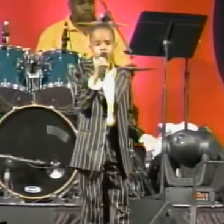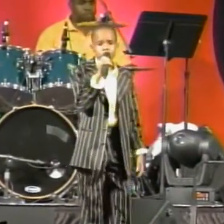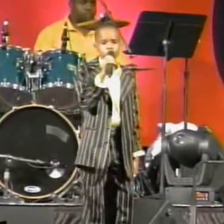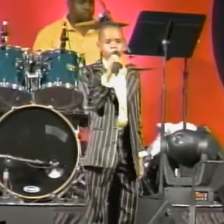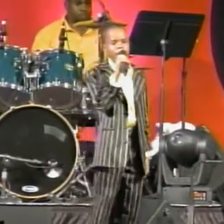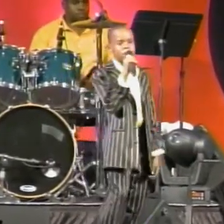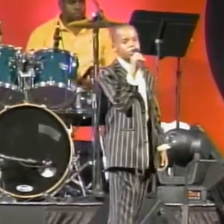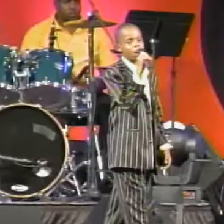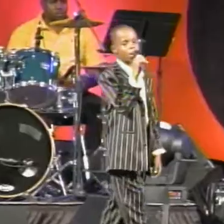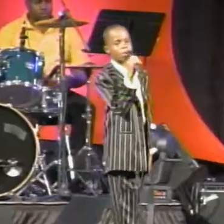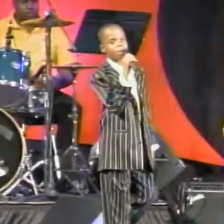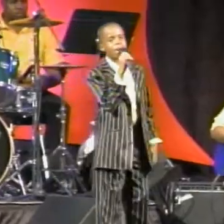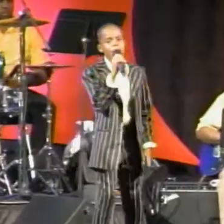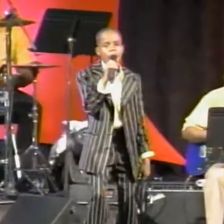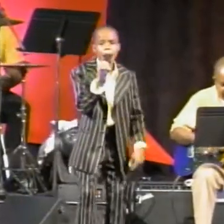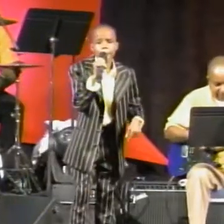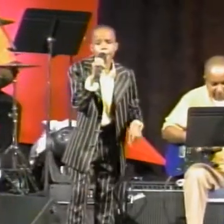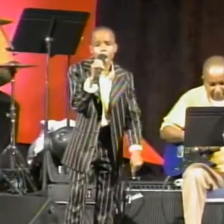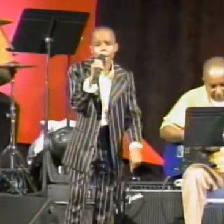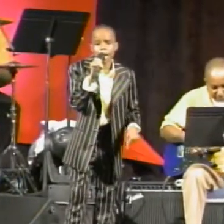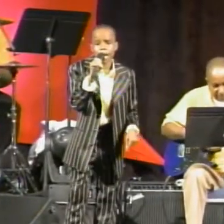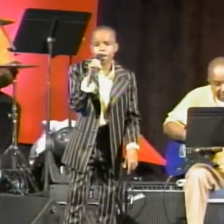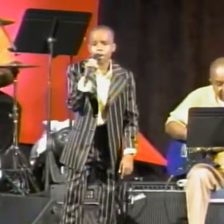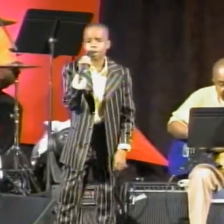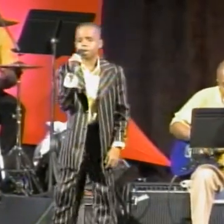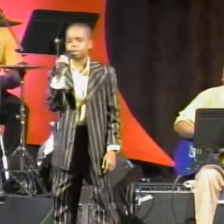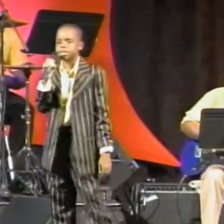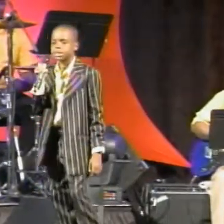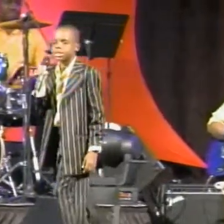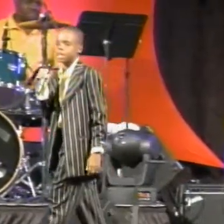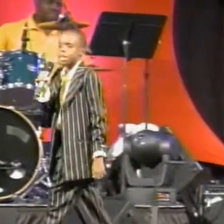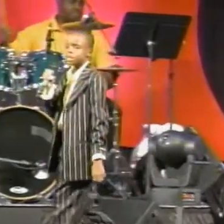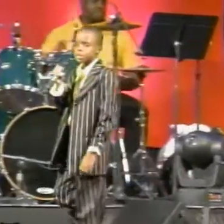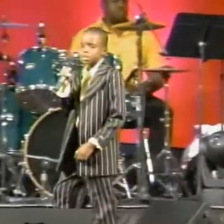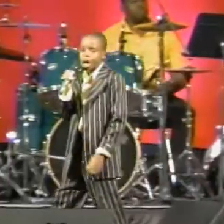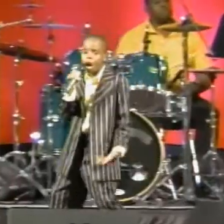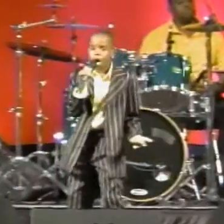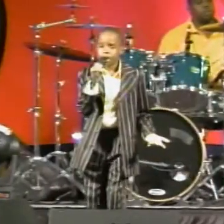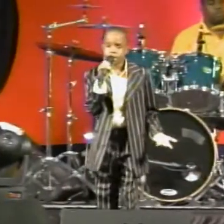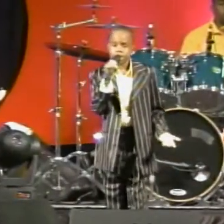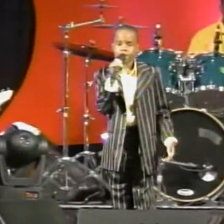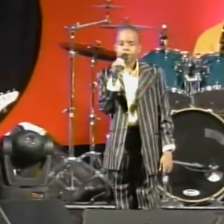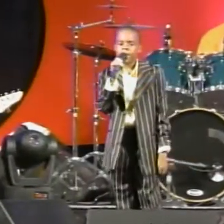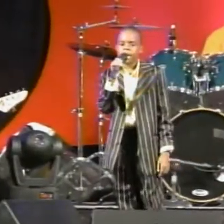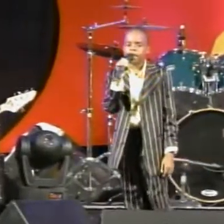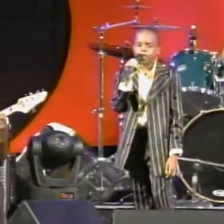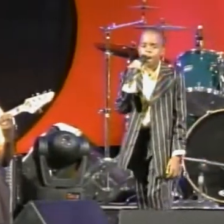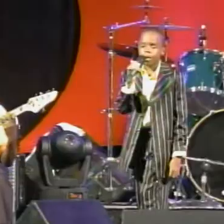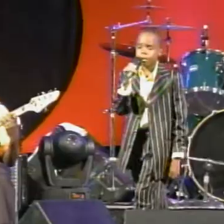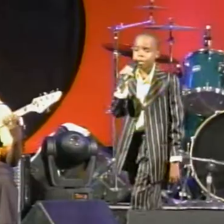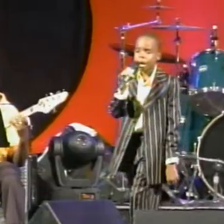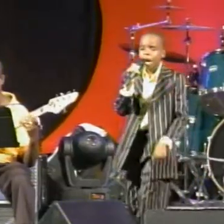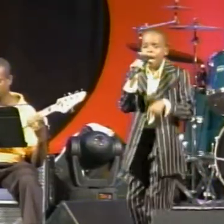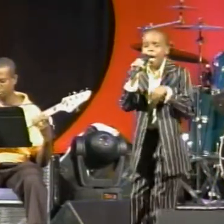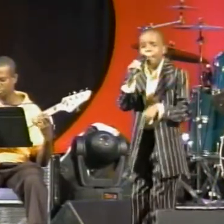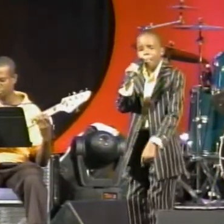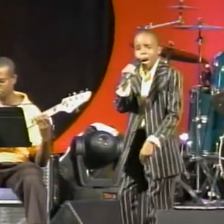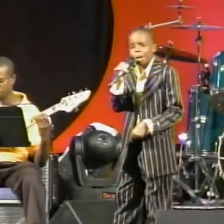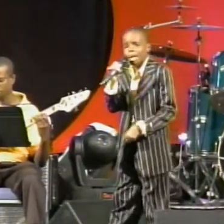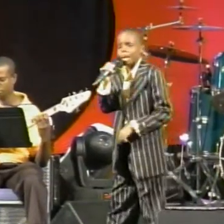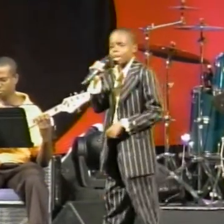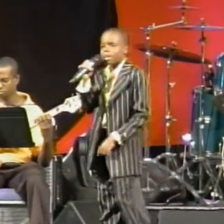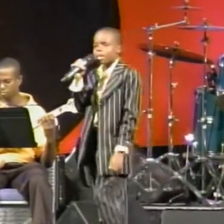hold to win a crown in Barbados. Hold to win a crown